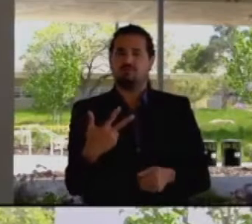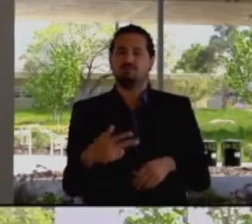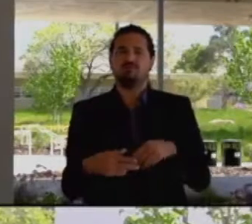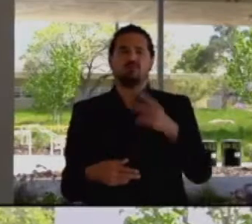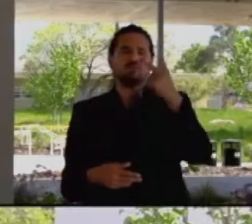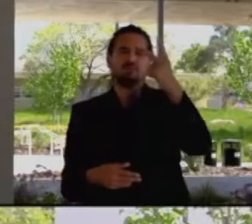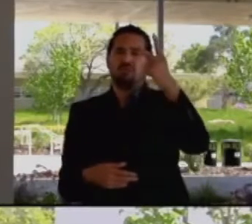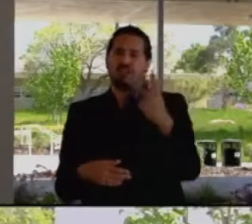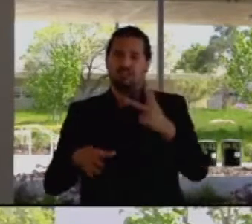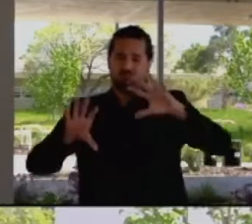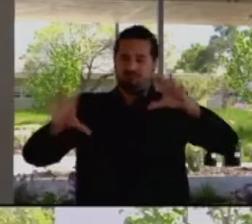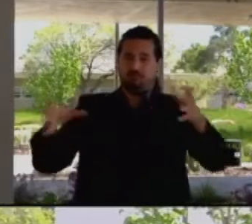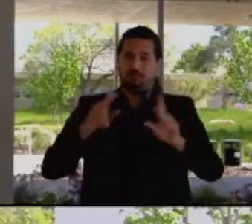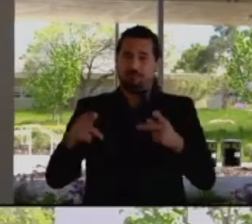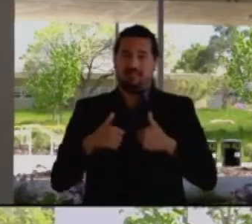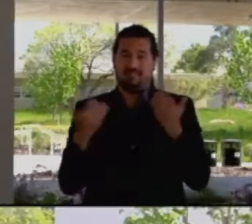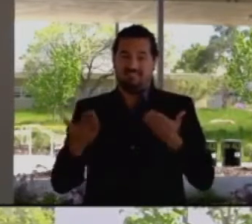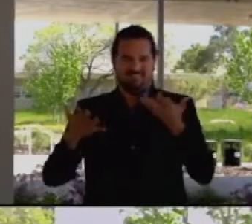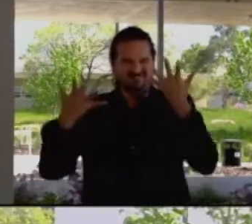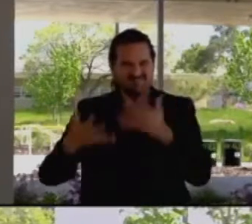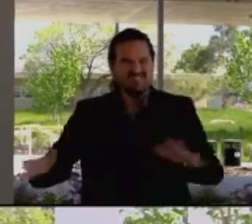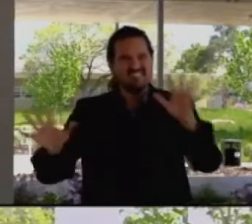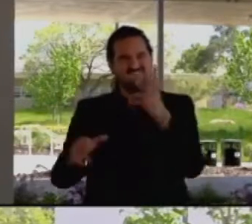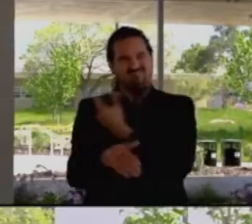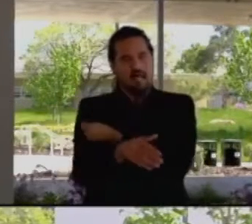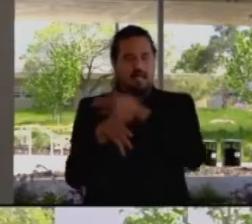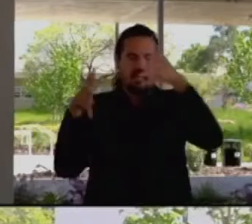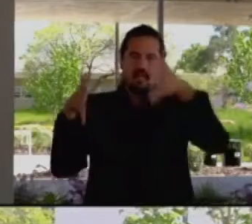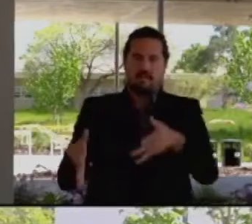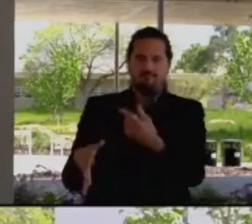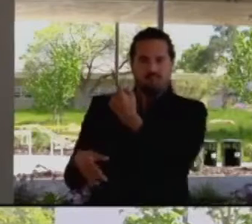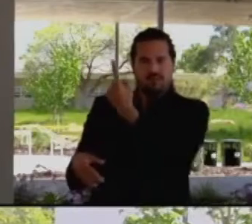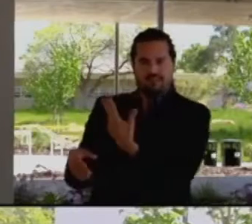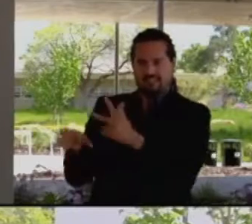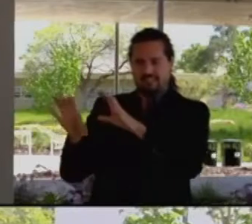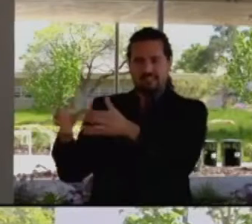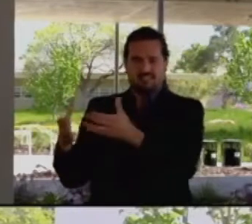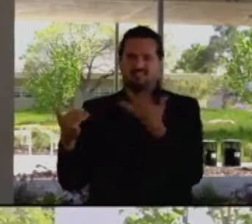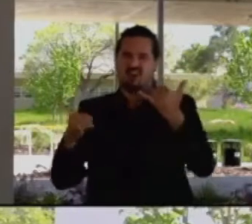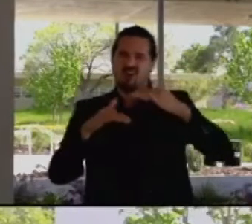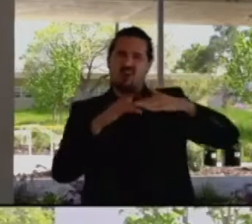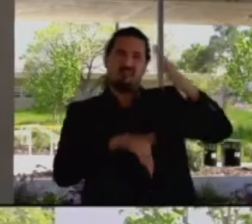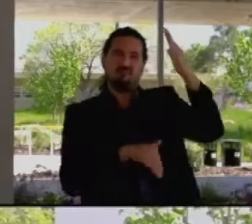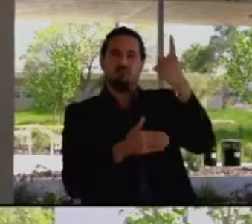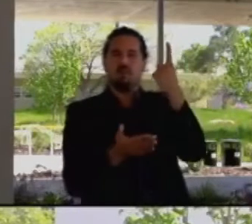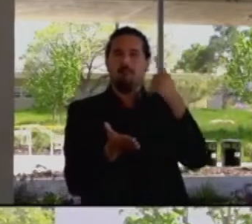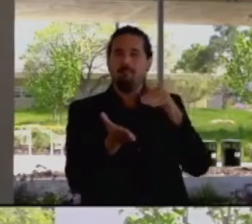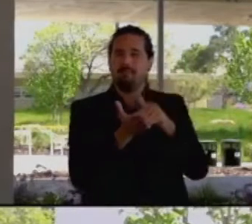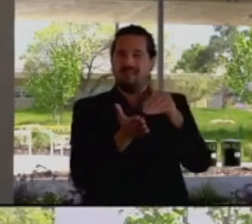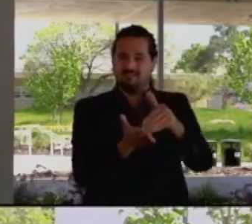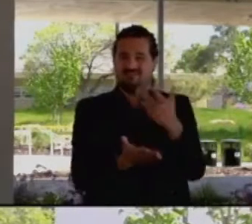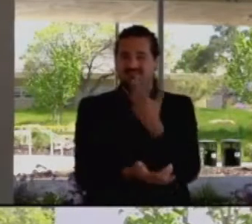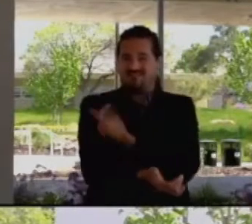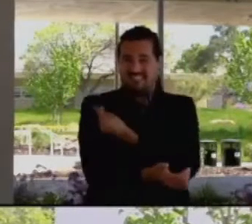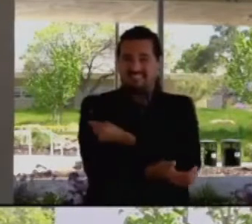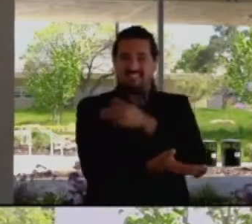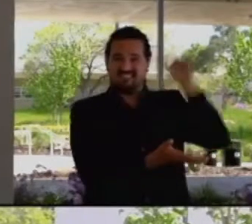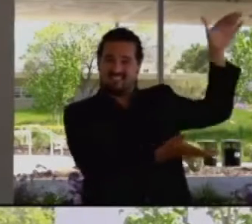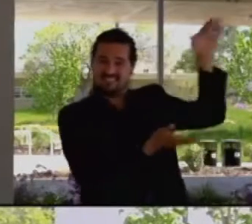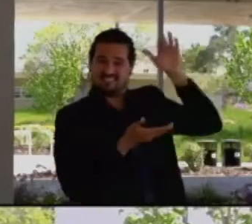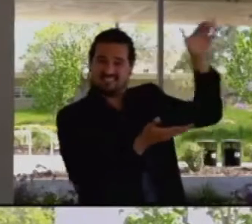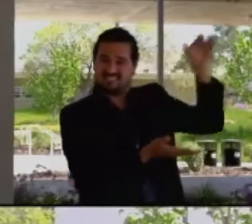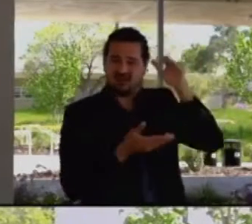1 million vaccines. And we are already benefiting from those that are vaccinated. We are seeing fewer